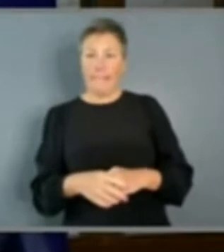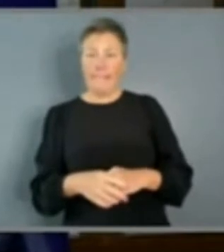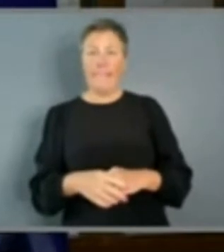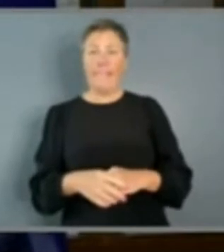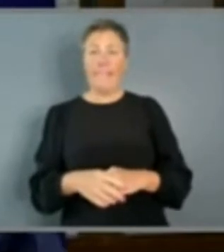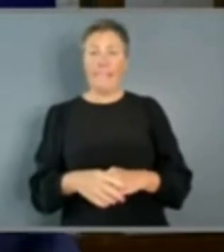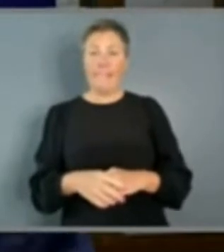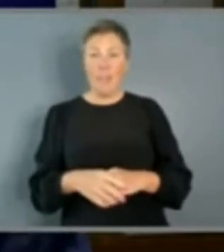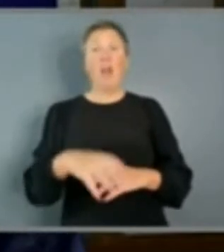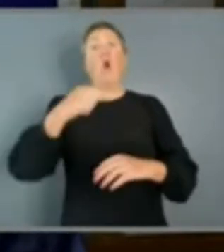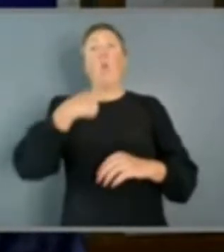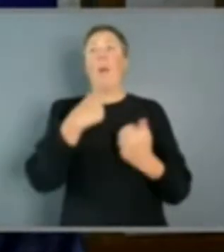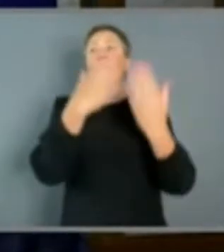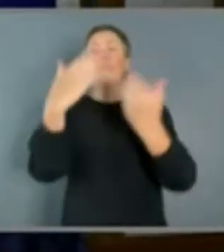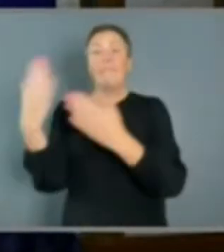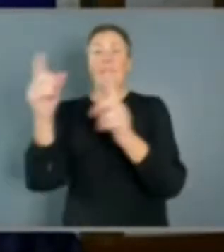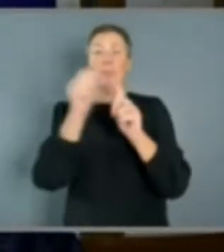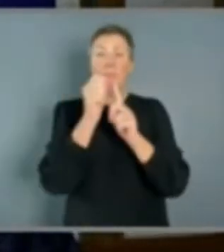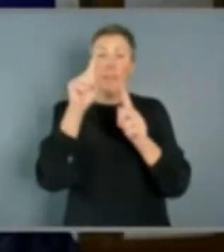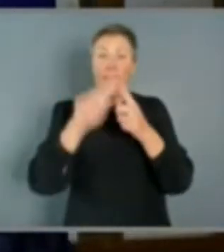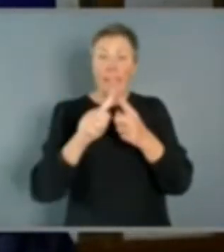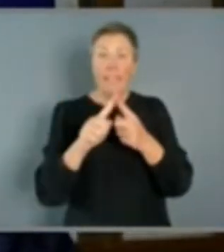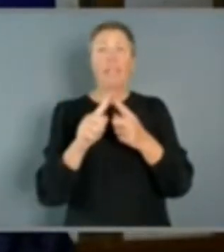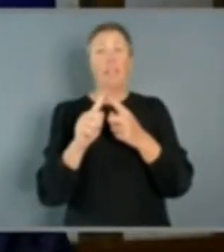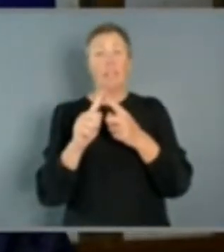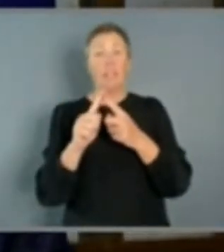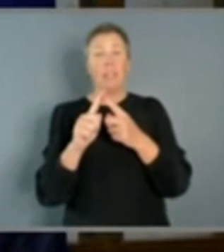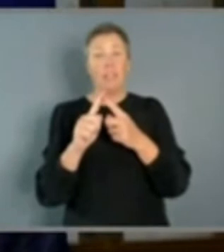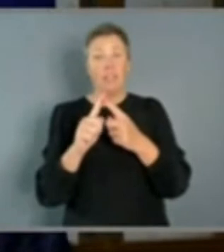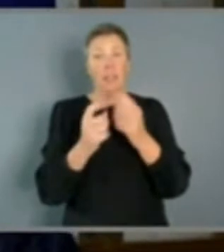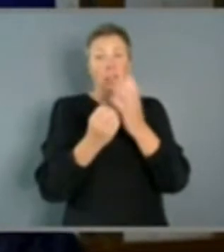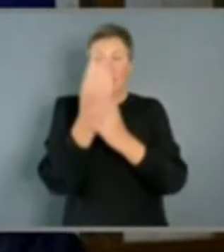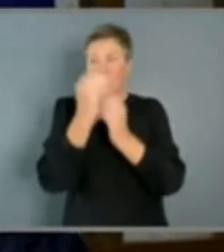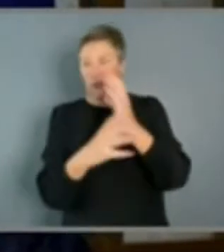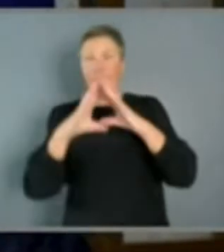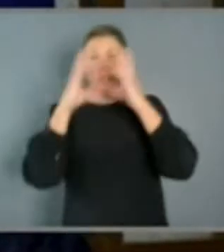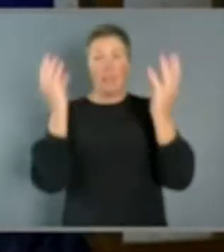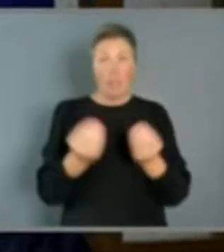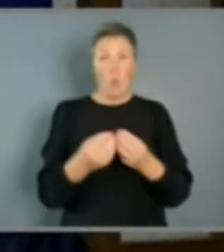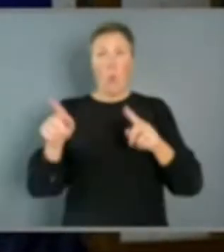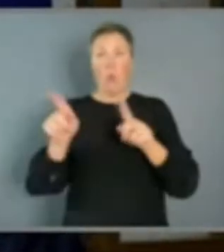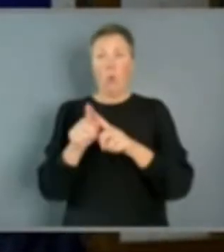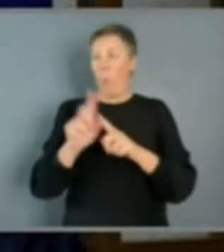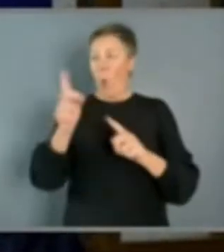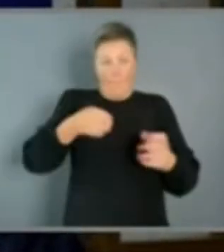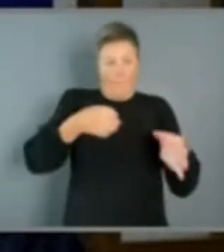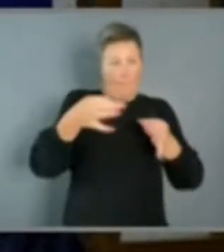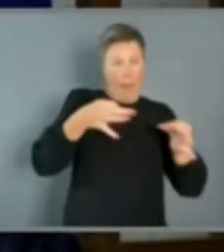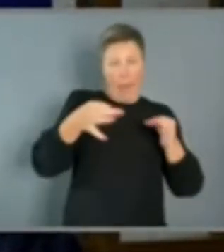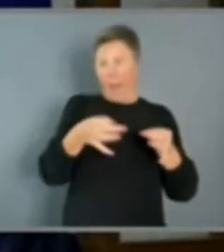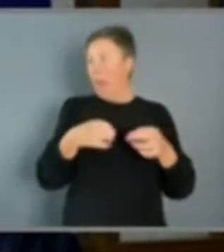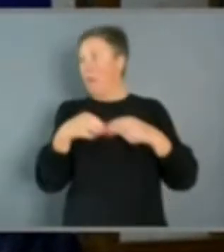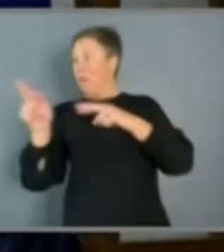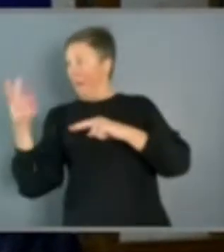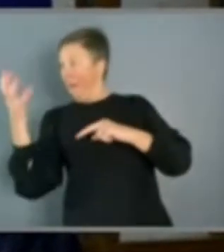in Partnerships for Recovery. Importantly, our bilateral COVID-19 response plans, and most recently our